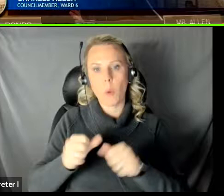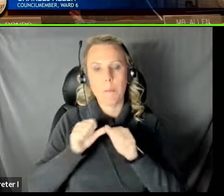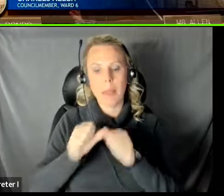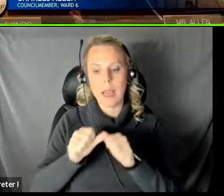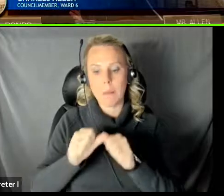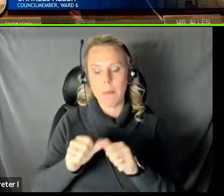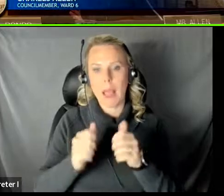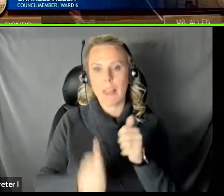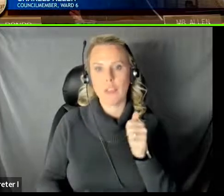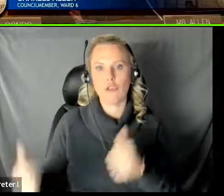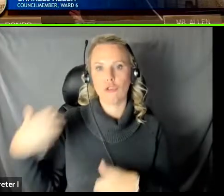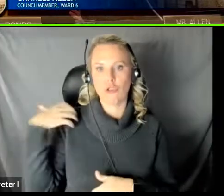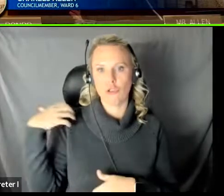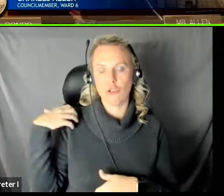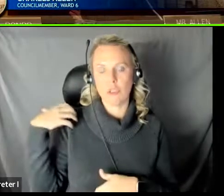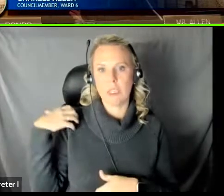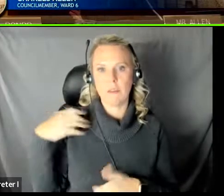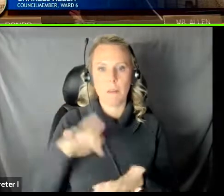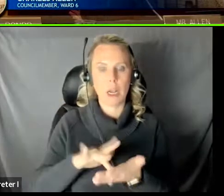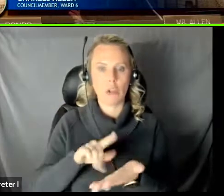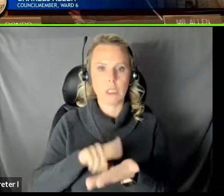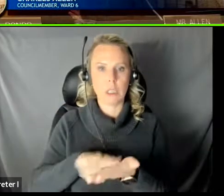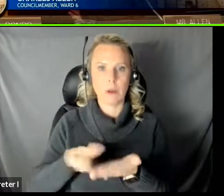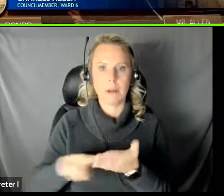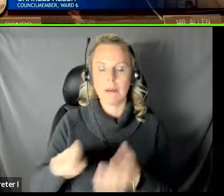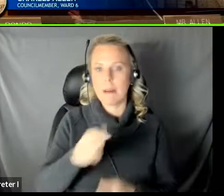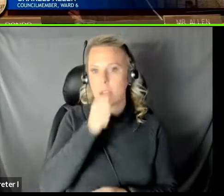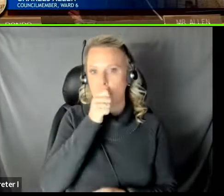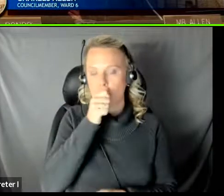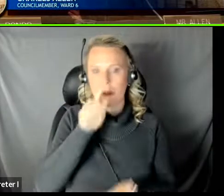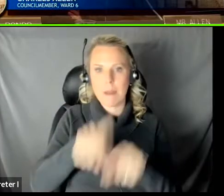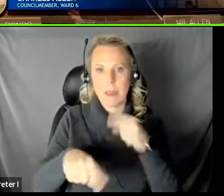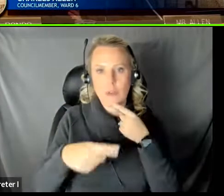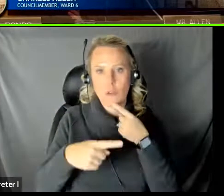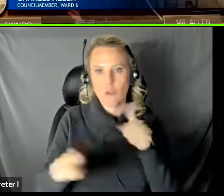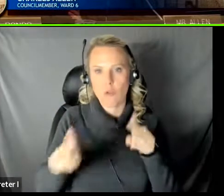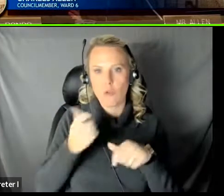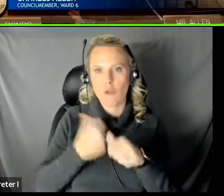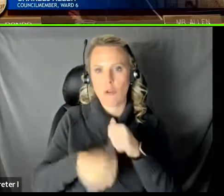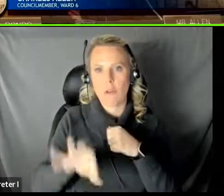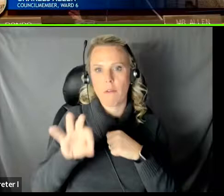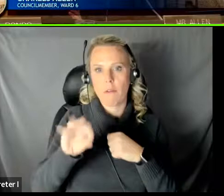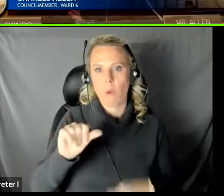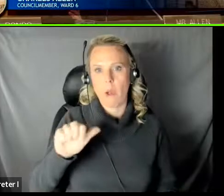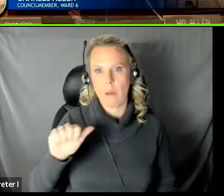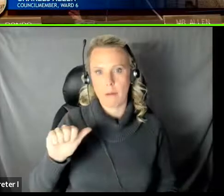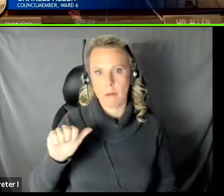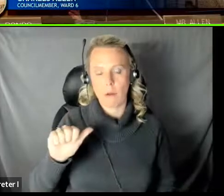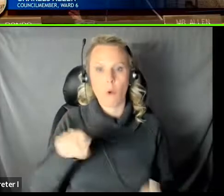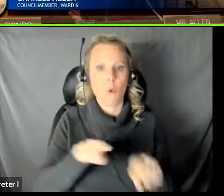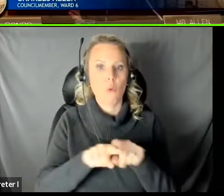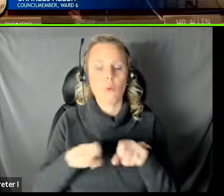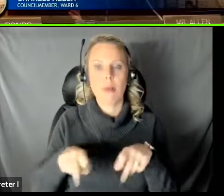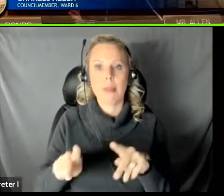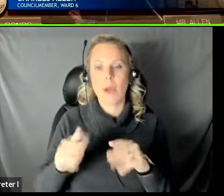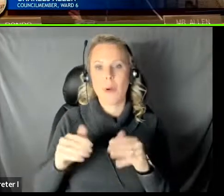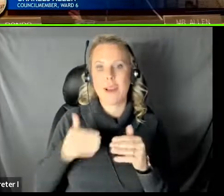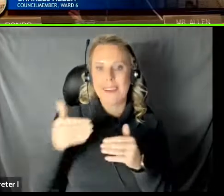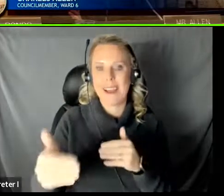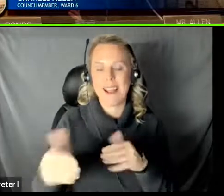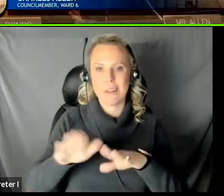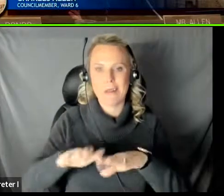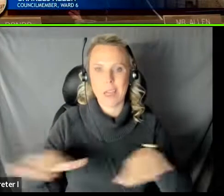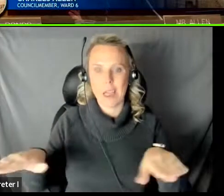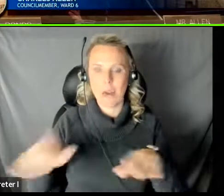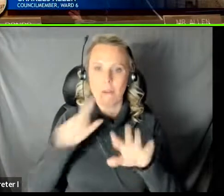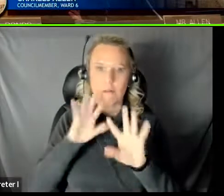Chief Medical Examiner, or OCME, confidential and exempt from disclosure under the district's Freedom of Information Act. It would have allowed next of kin and those seeking an